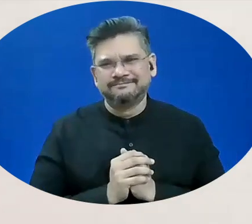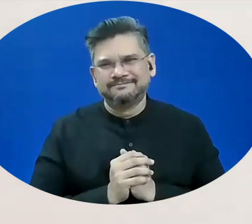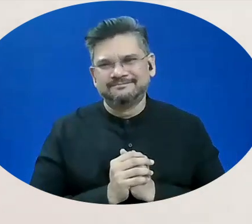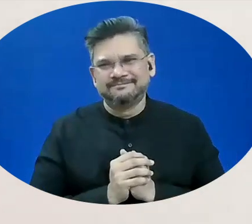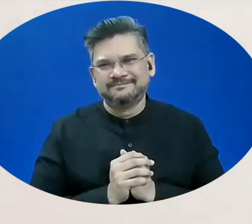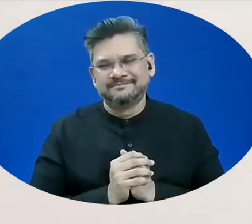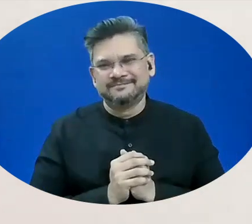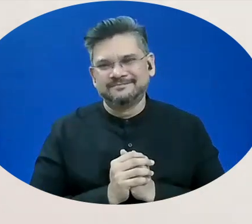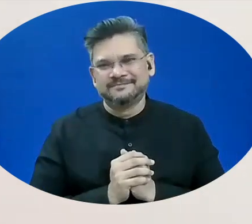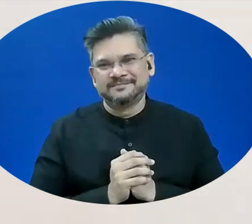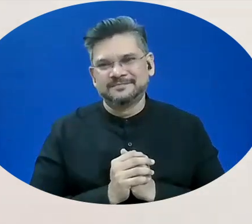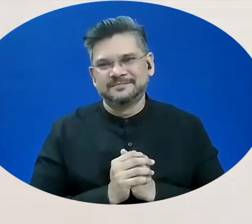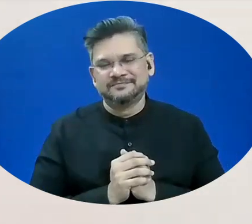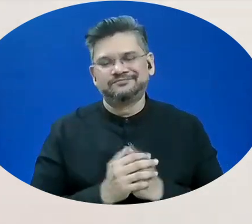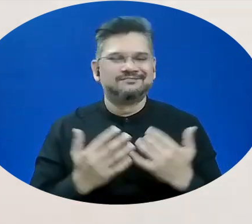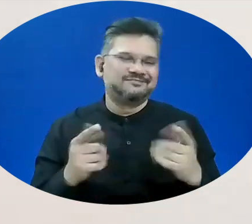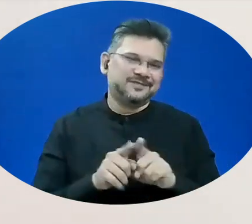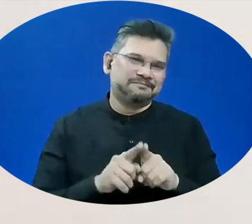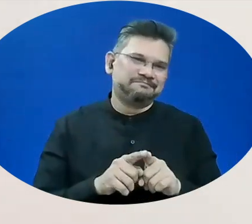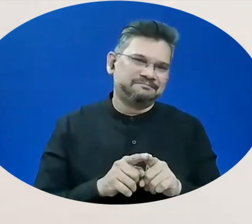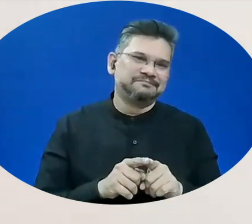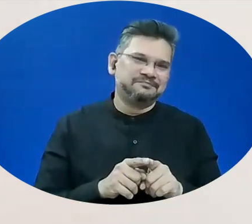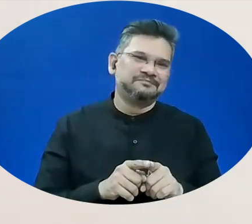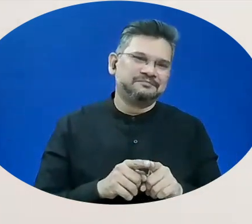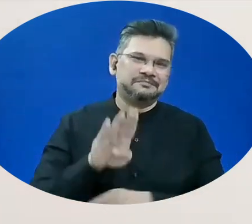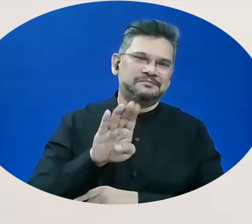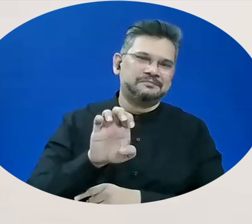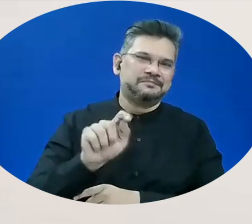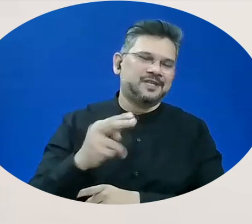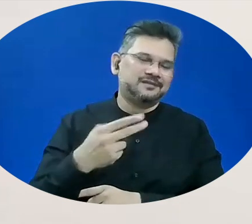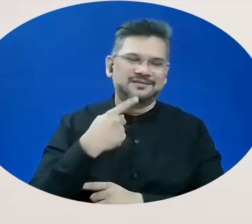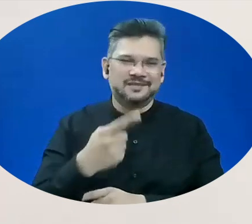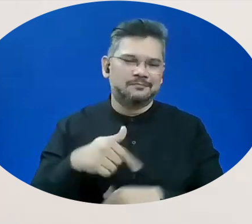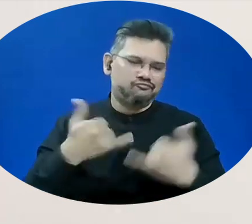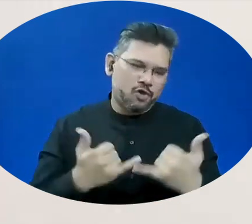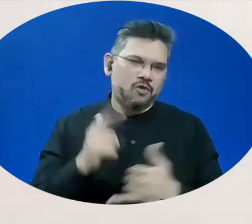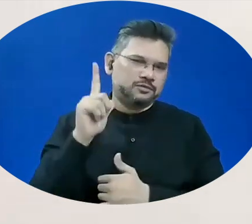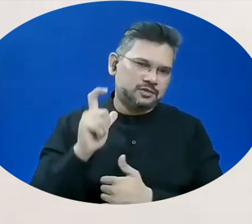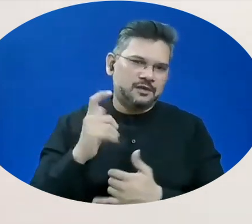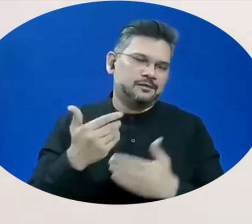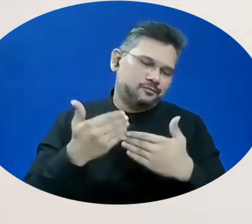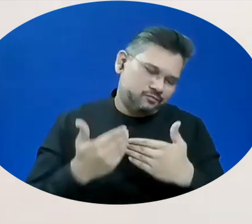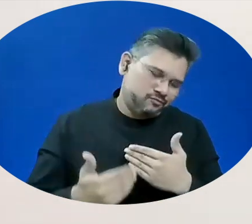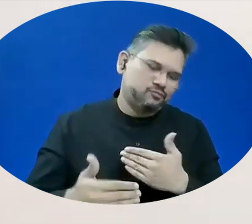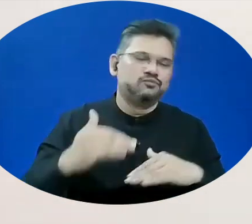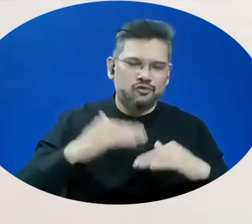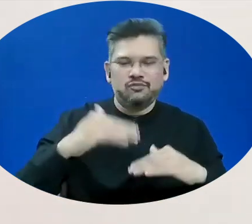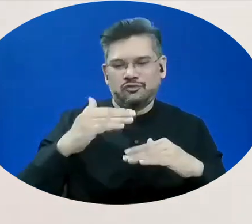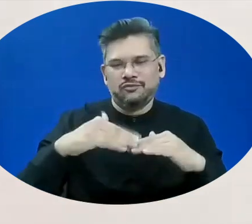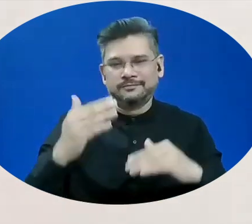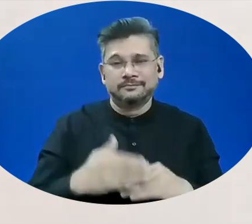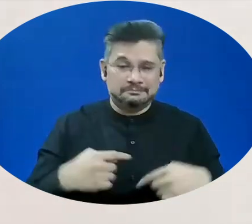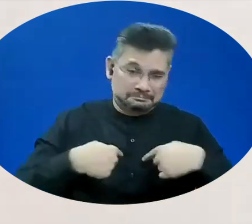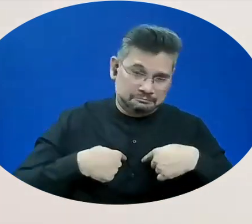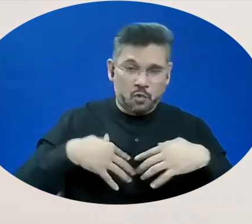Beth said, this is the beginning. Really hope there'll be more along the way. It could be us, it could be you organizing